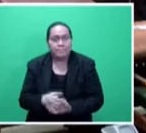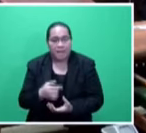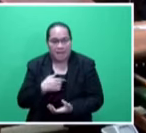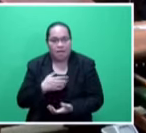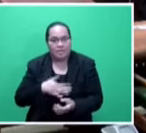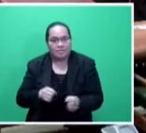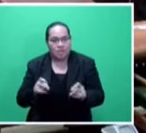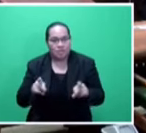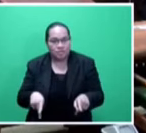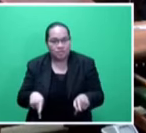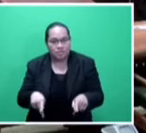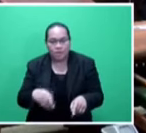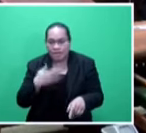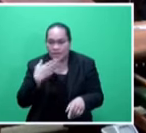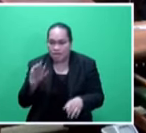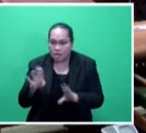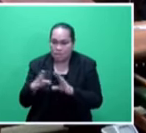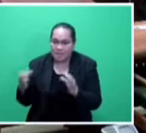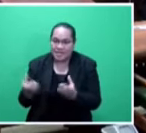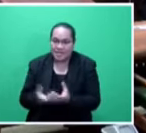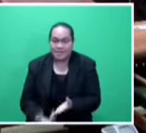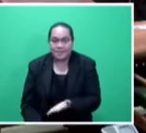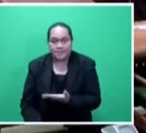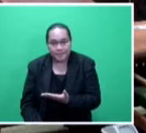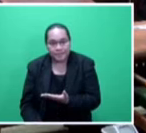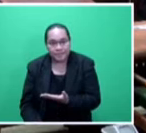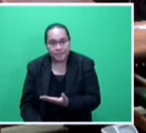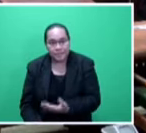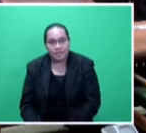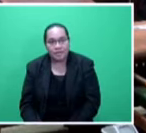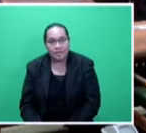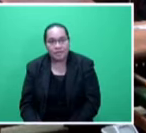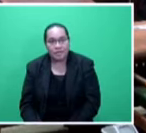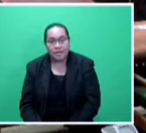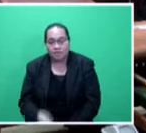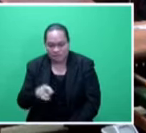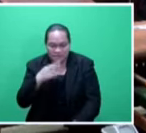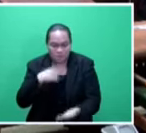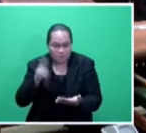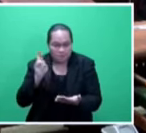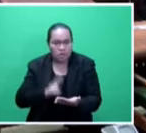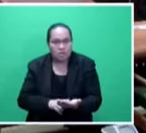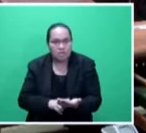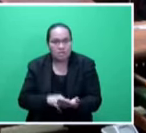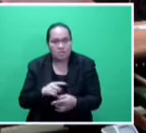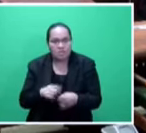this opportunity to thank the committee for this report on Water Authority.